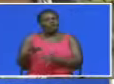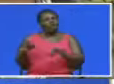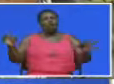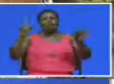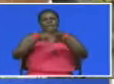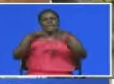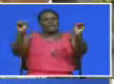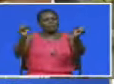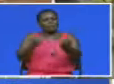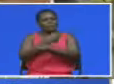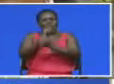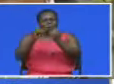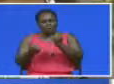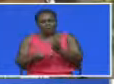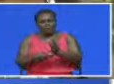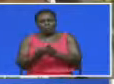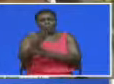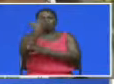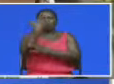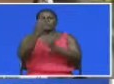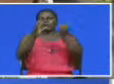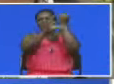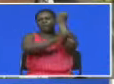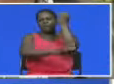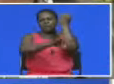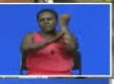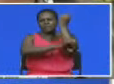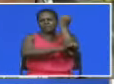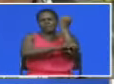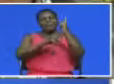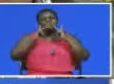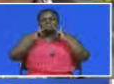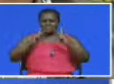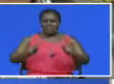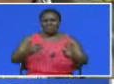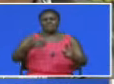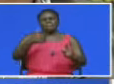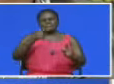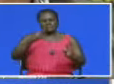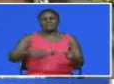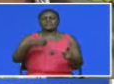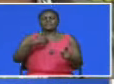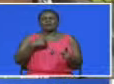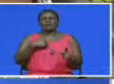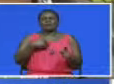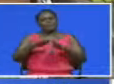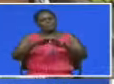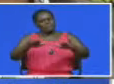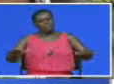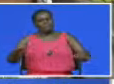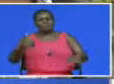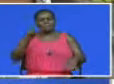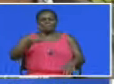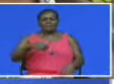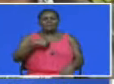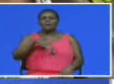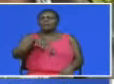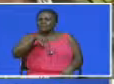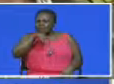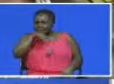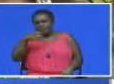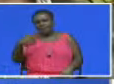You cannot develop a country unless there is peace and tranquility and stability. Raila